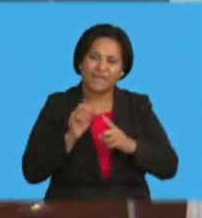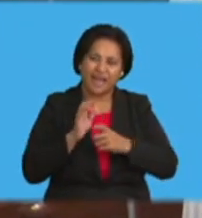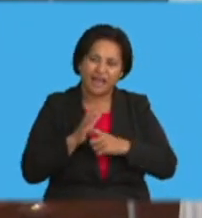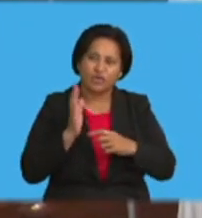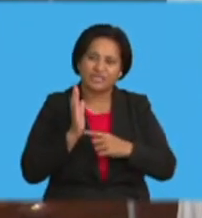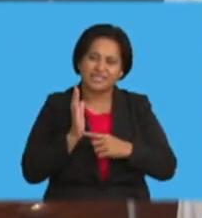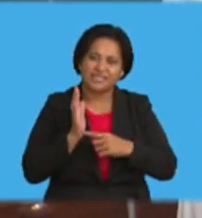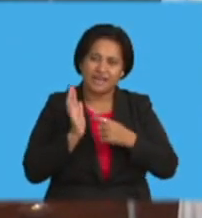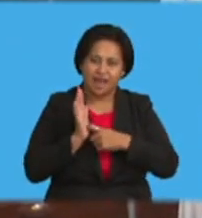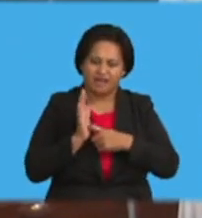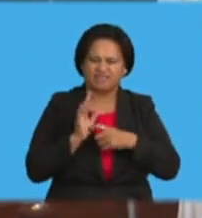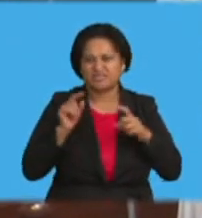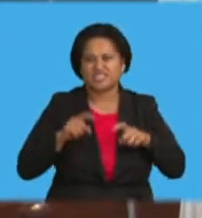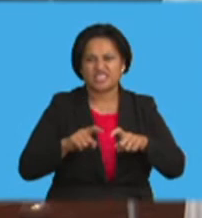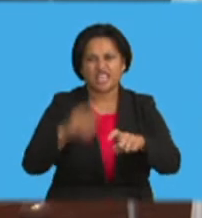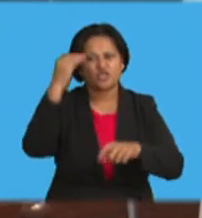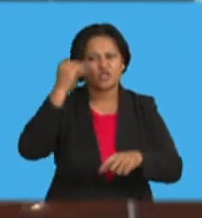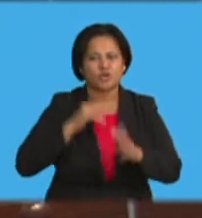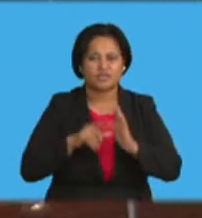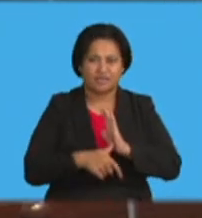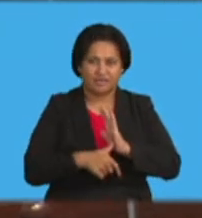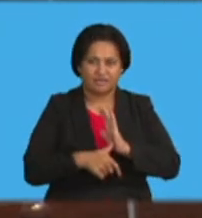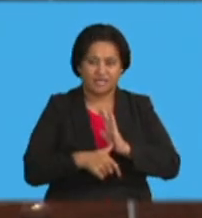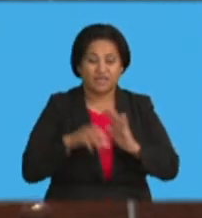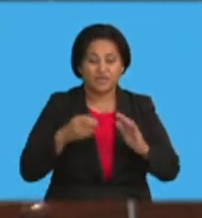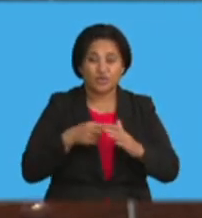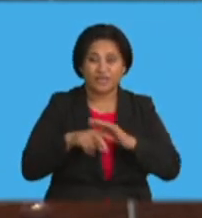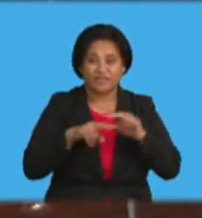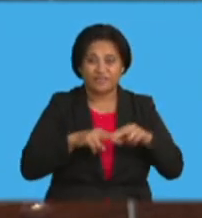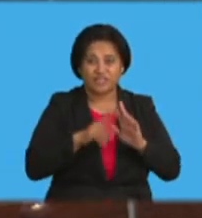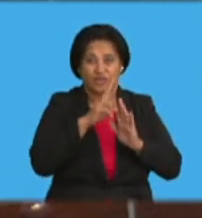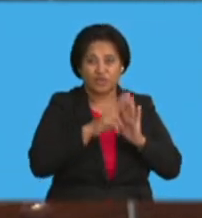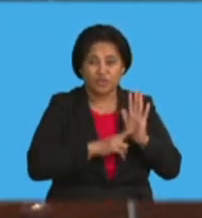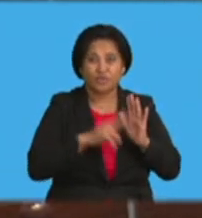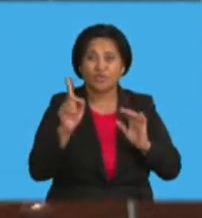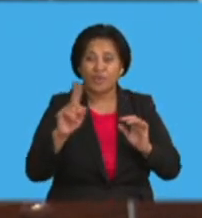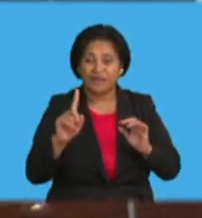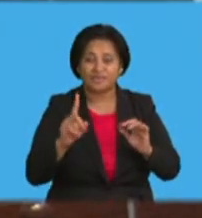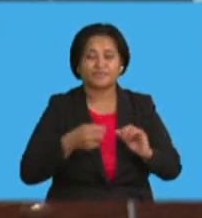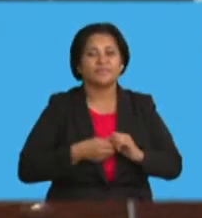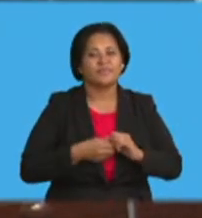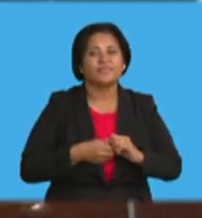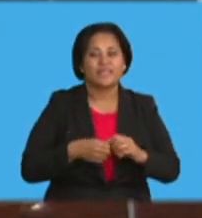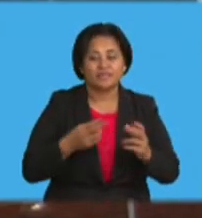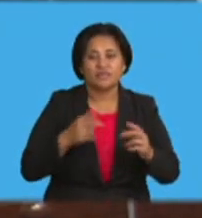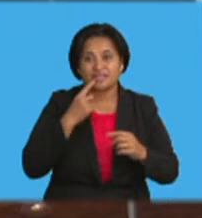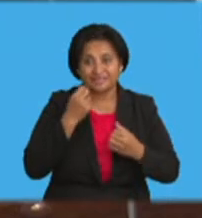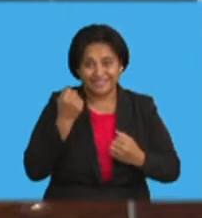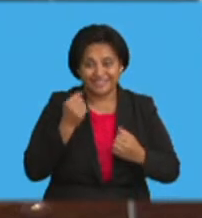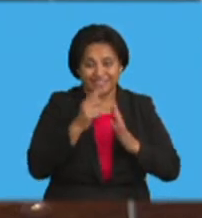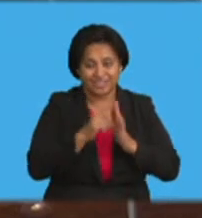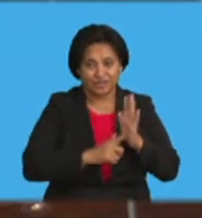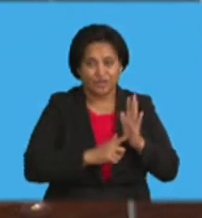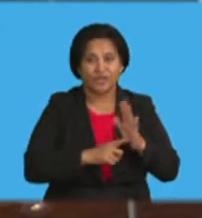expat employees, Madam Speaker, engaged in Fiji, the rules for taxations will be as follows, according to Fiji Revenue and Customs